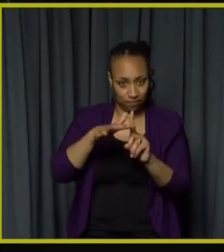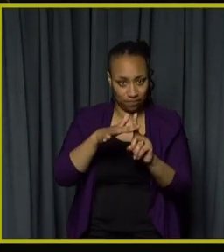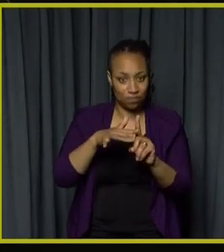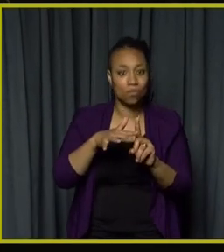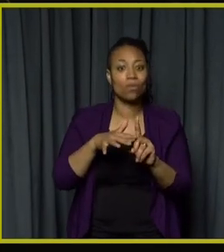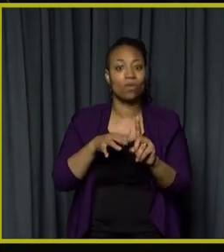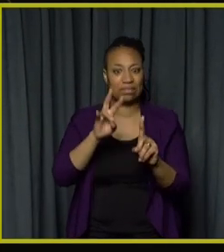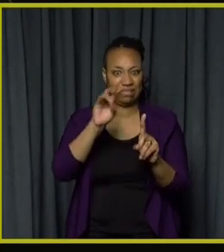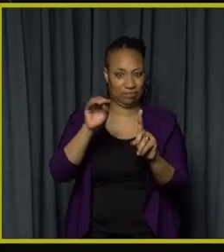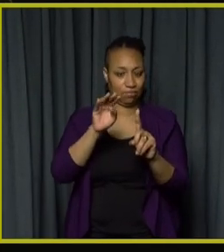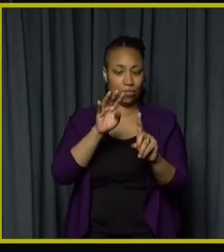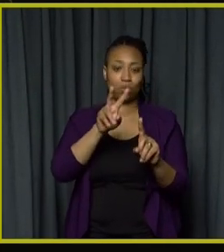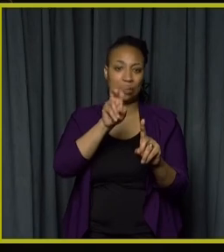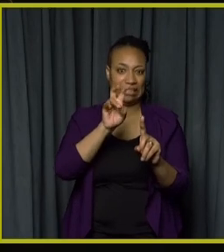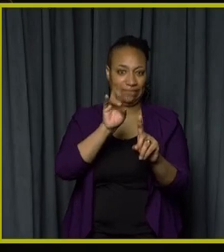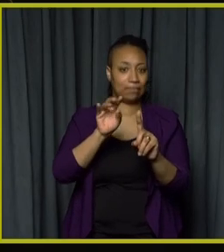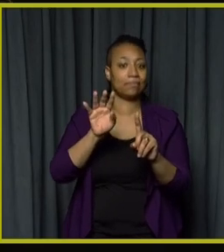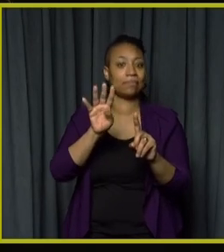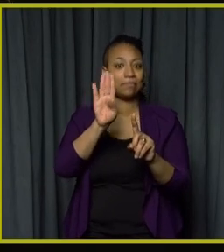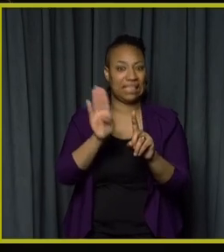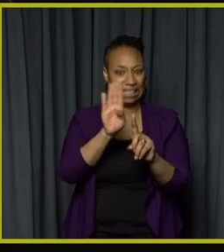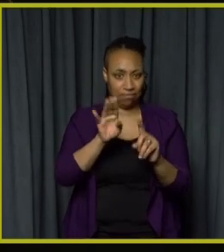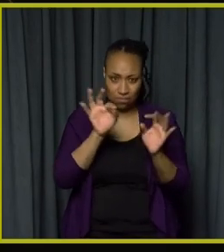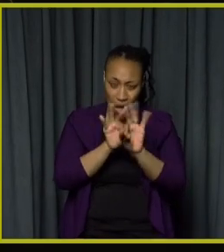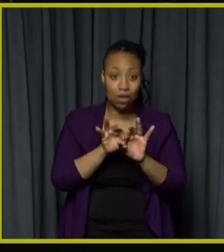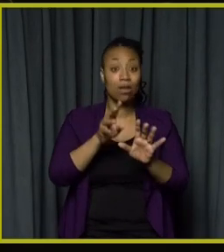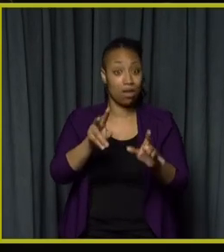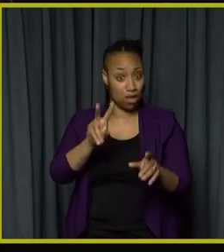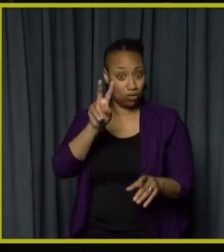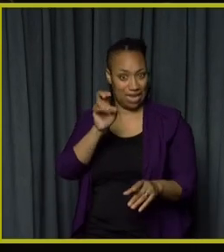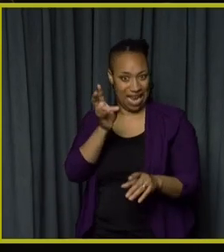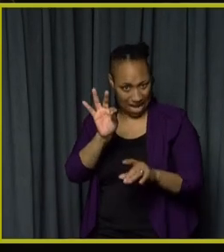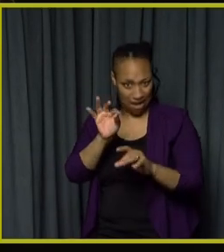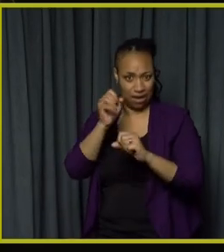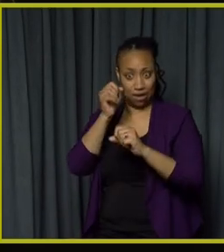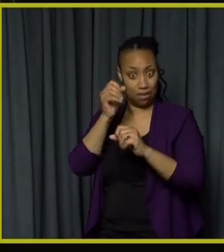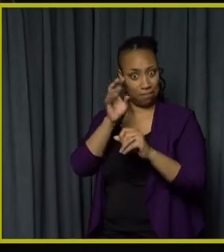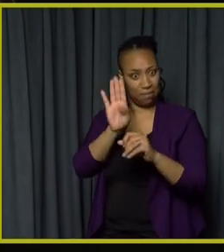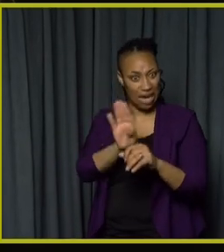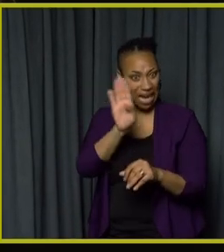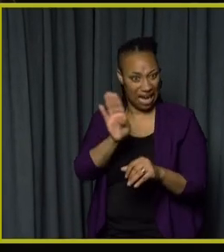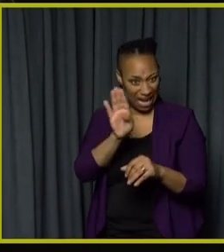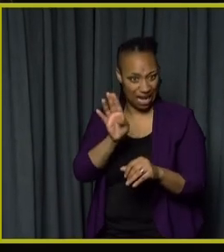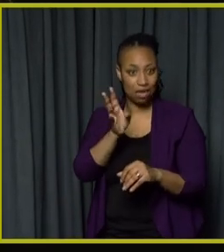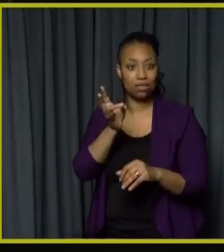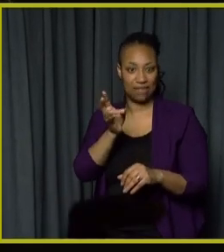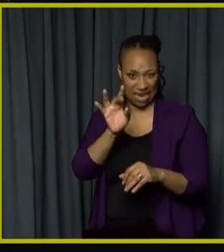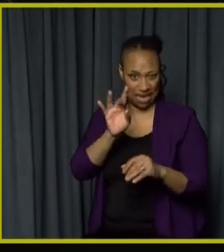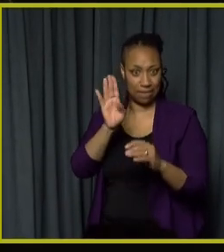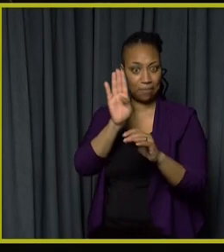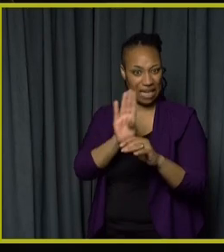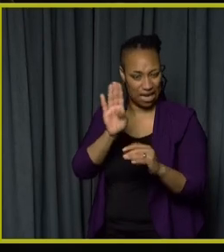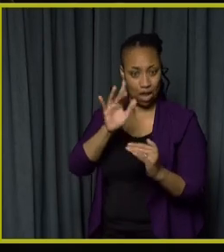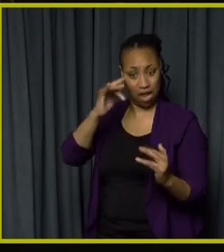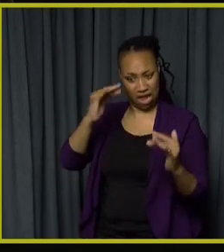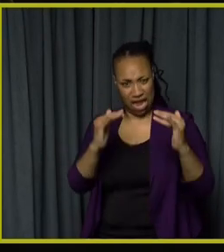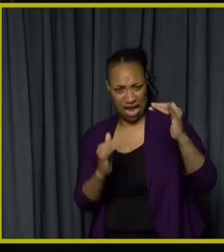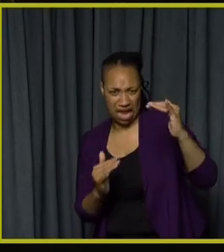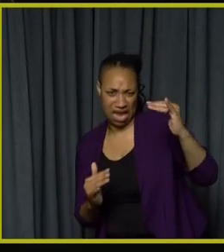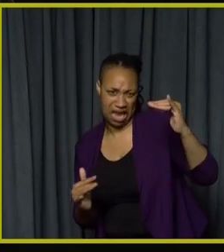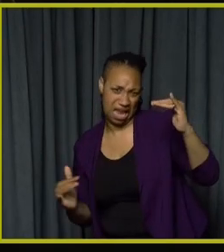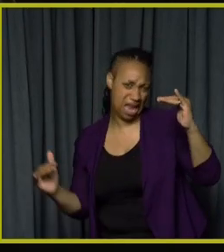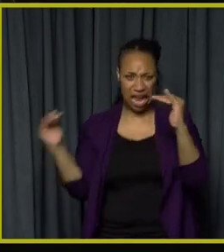billion a year, and we could use that to close the racial wealth gap by putting baby bonds programs that would